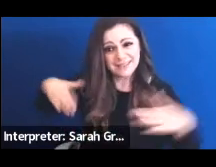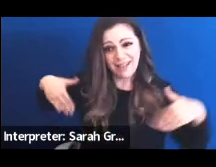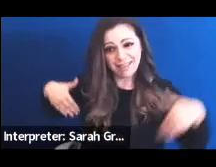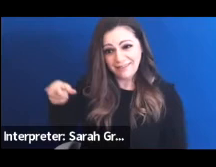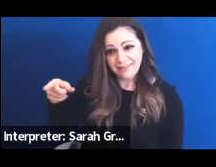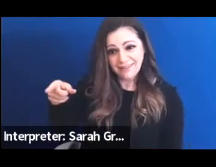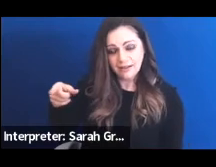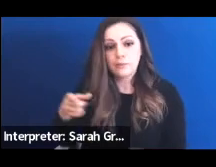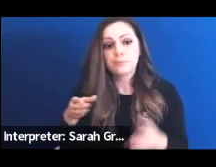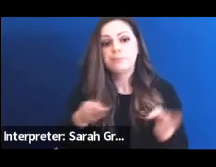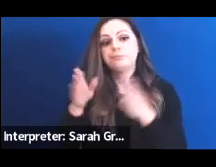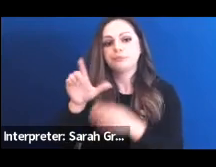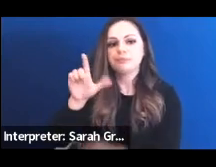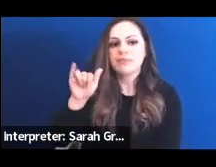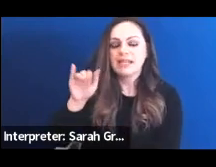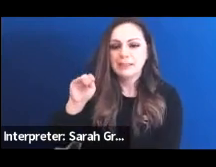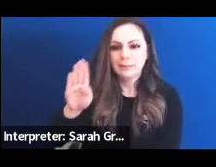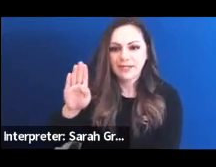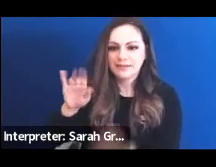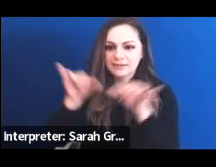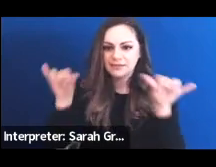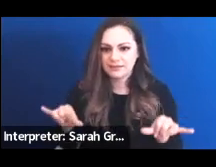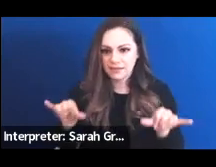system is part of that basic